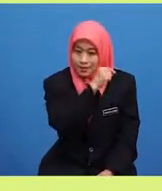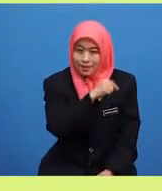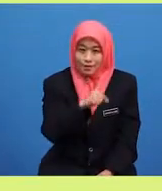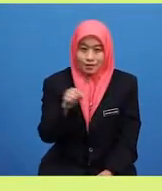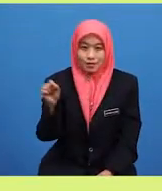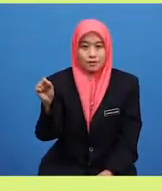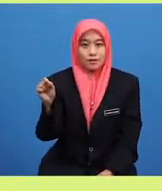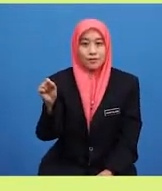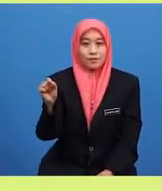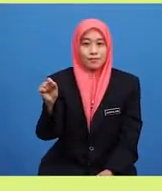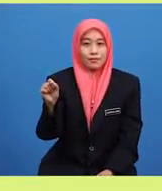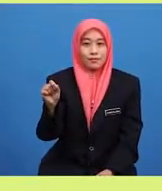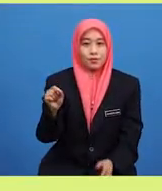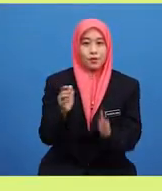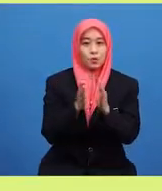Pencil.